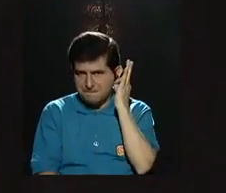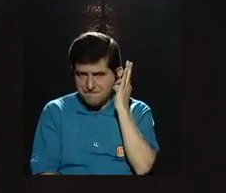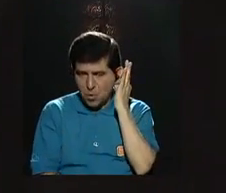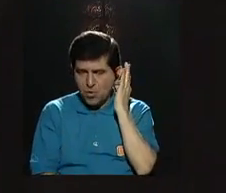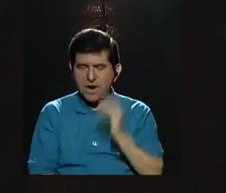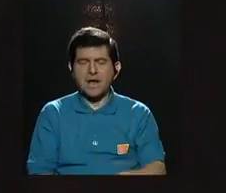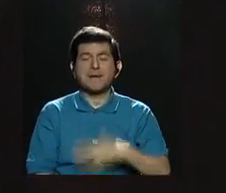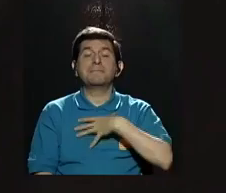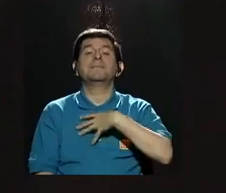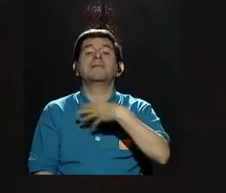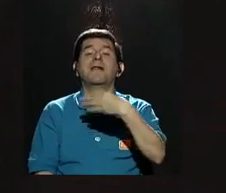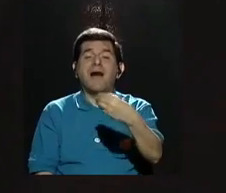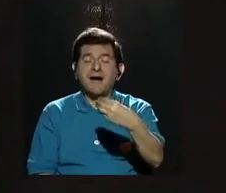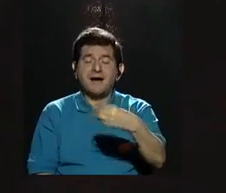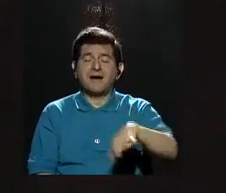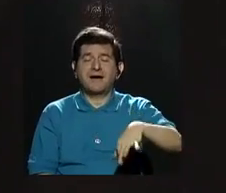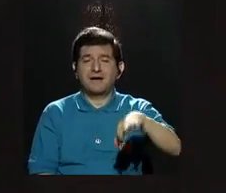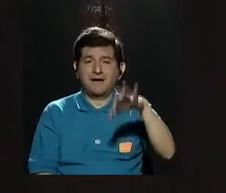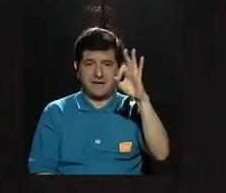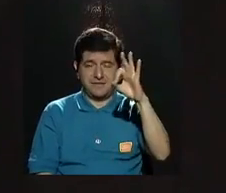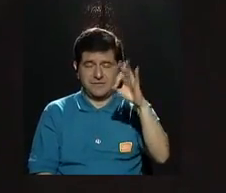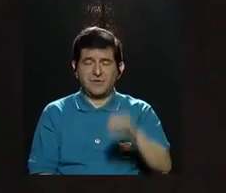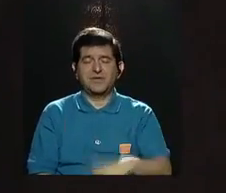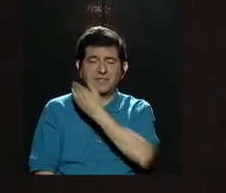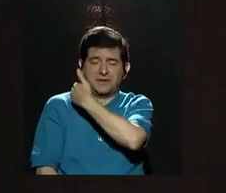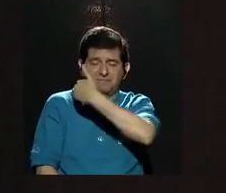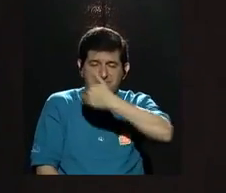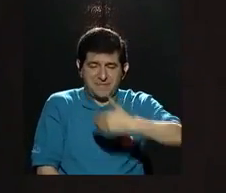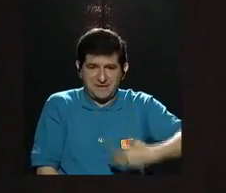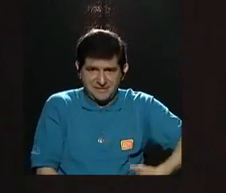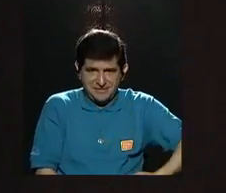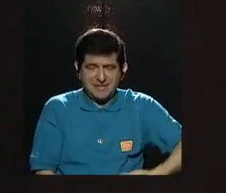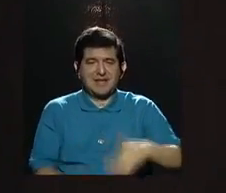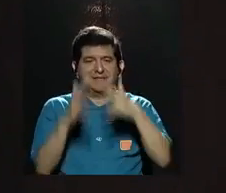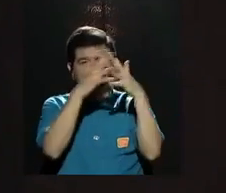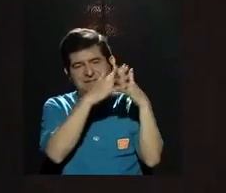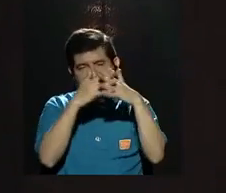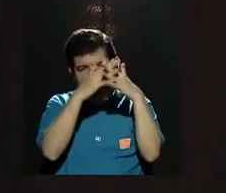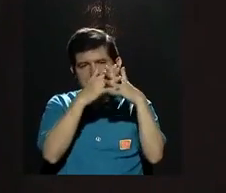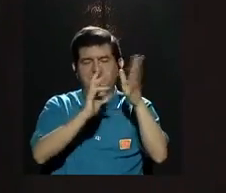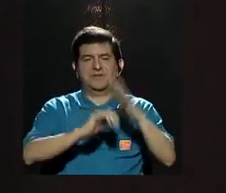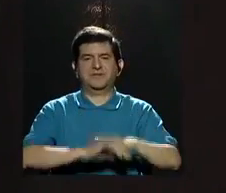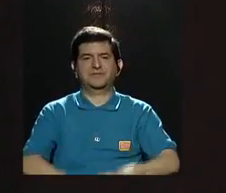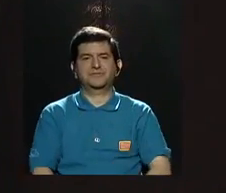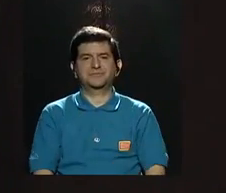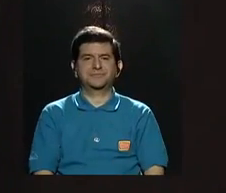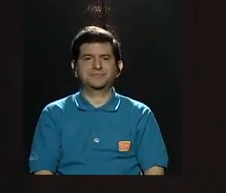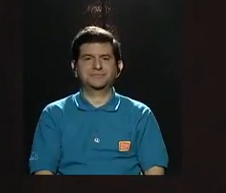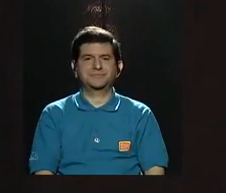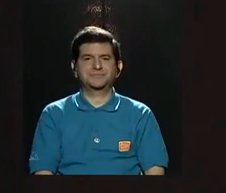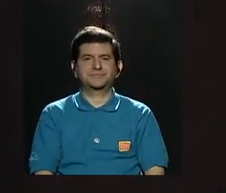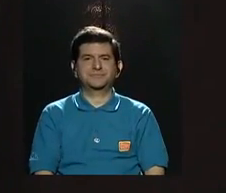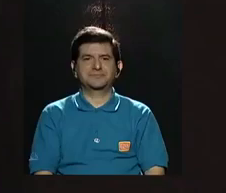first white woman elected to the presidency in the US.